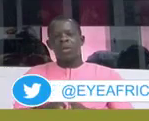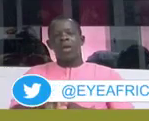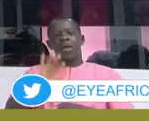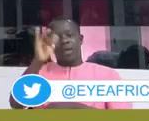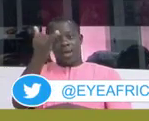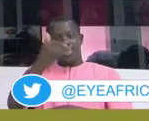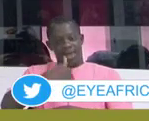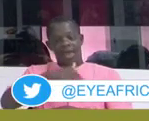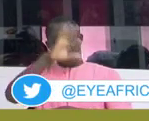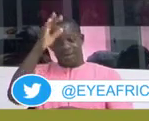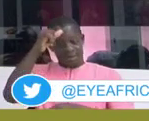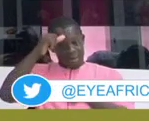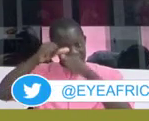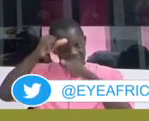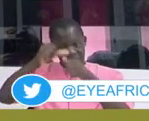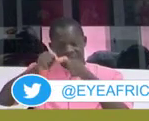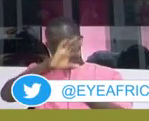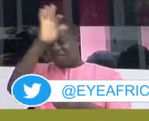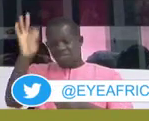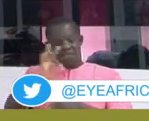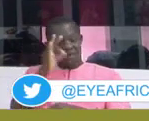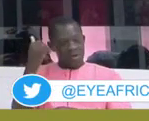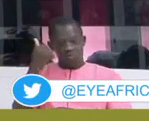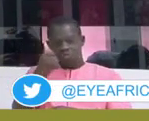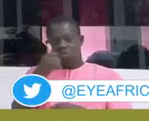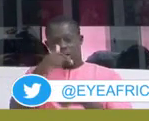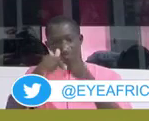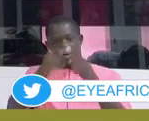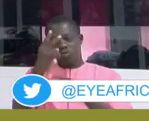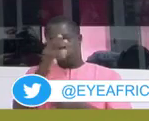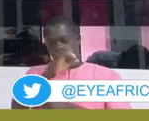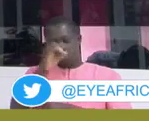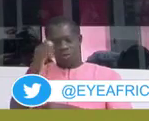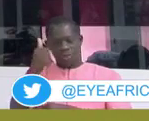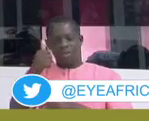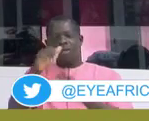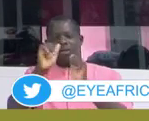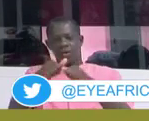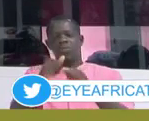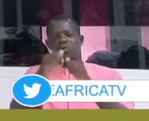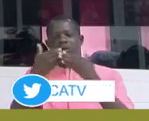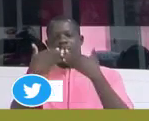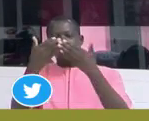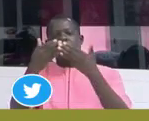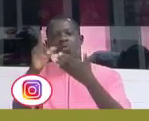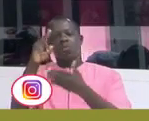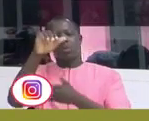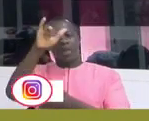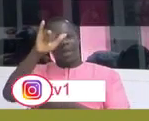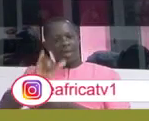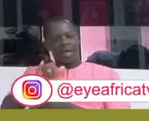2006 I remember very well. Can you tell us what happened during that